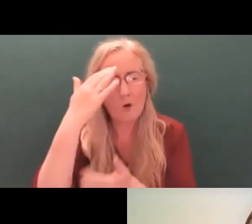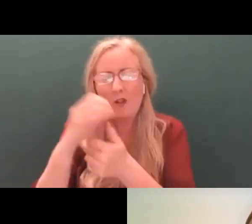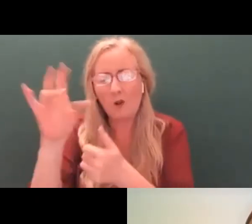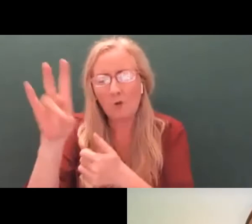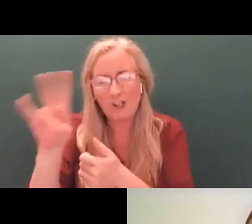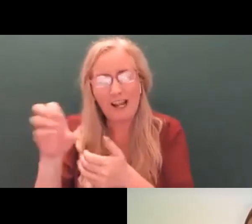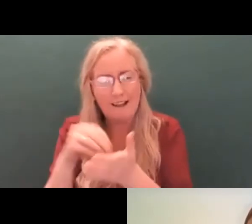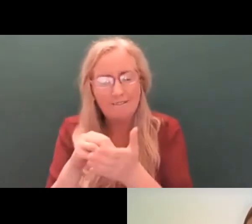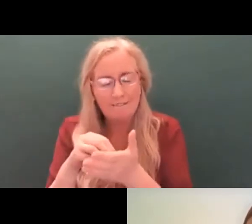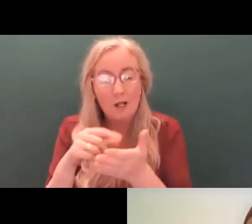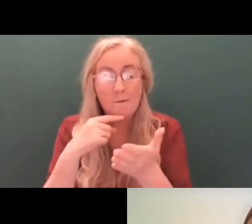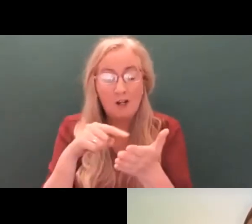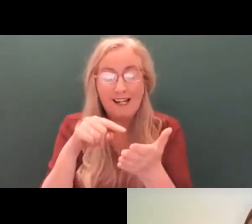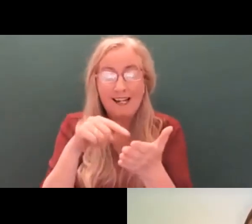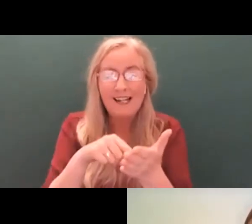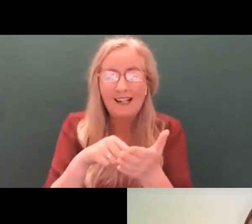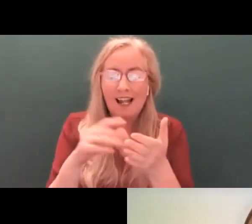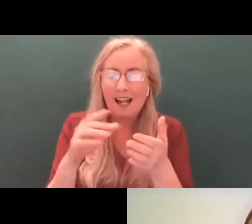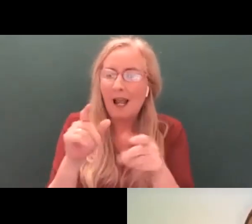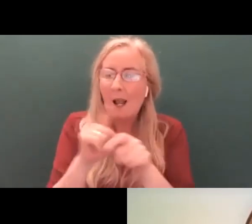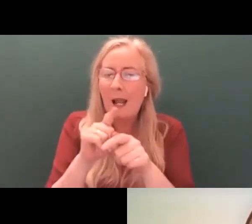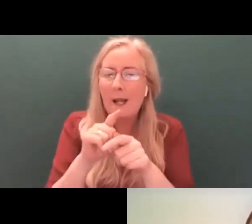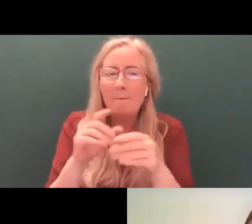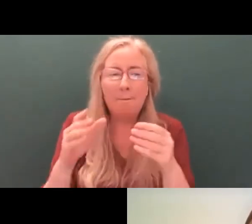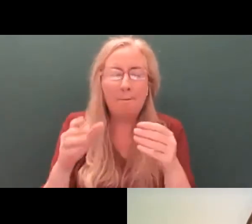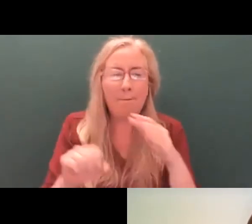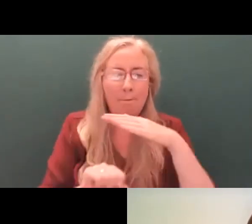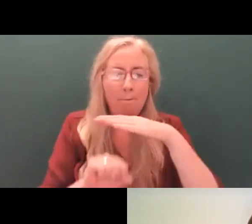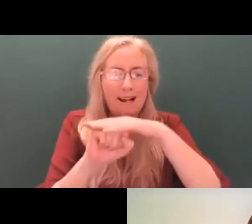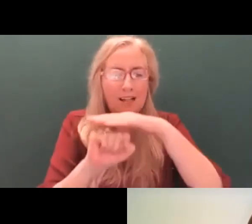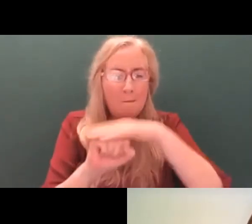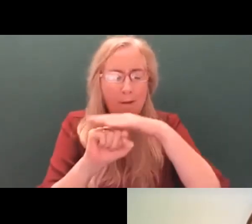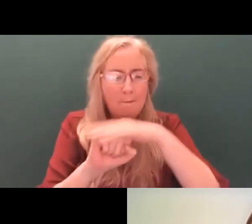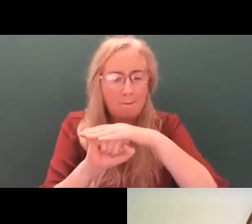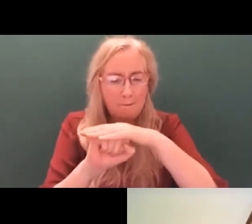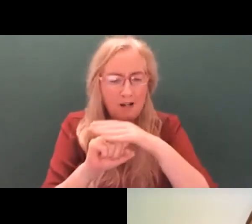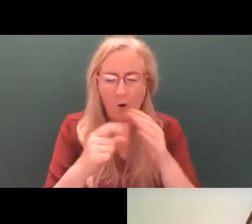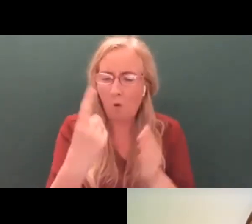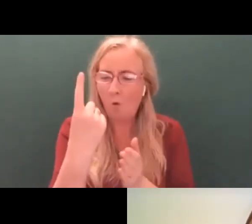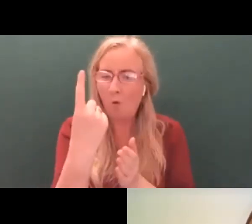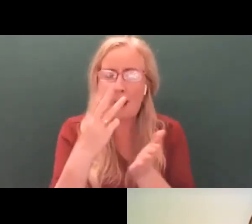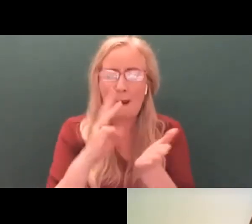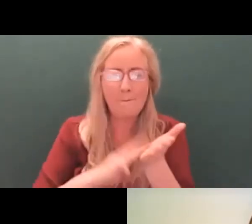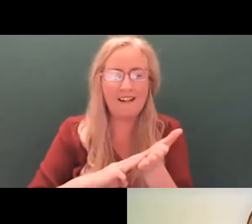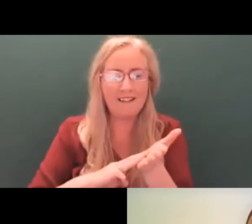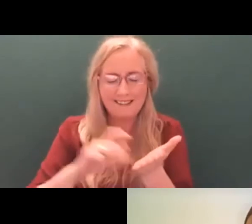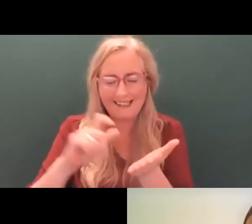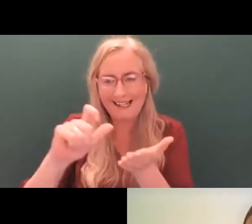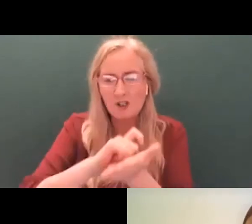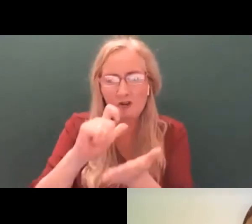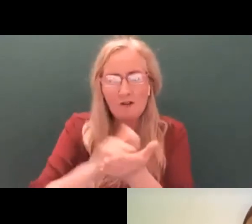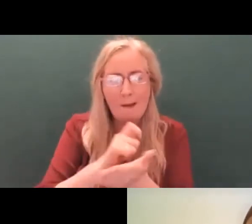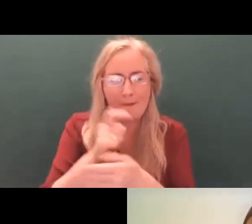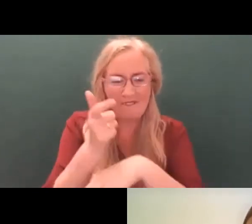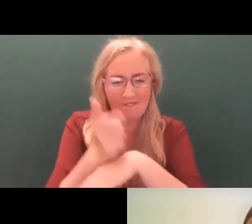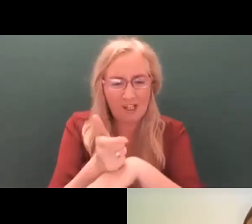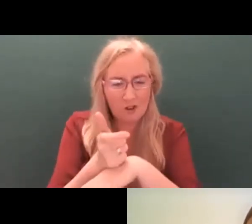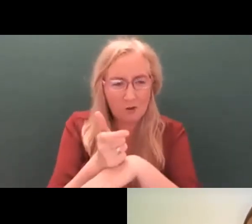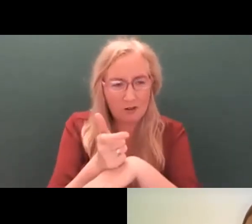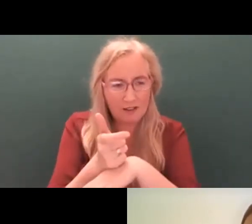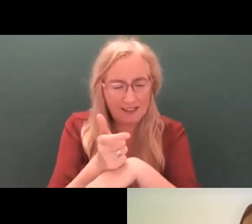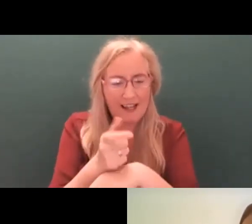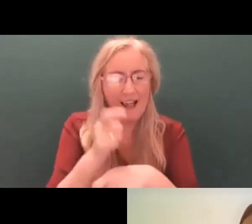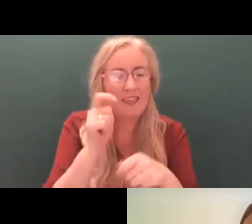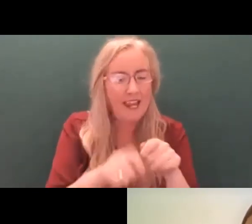that, the max video length for Instagram proper is 1 minute. And then you're opening up to this